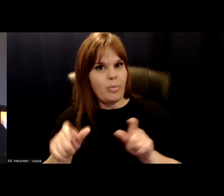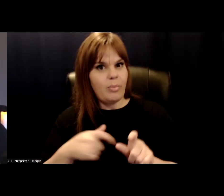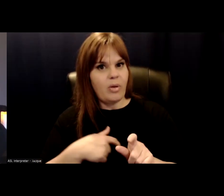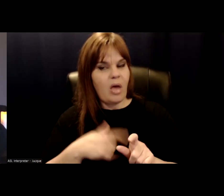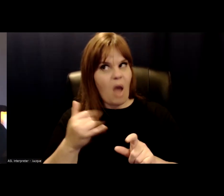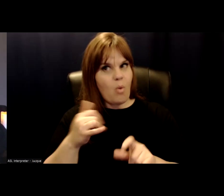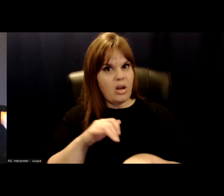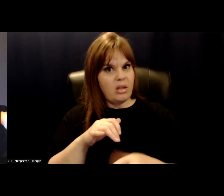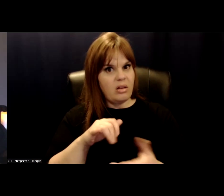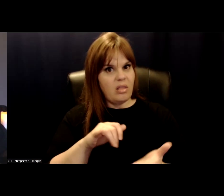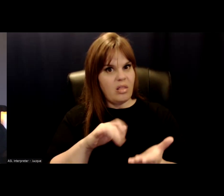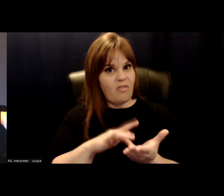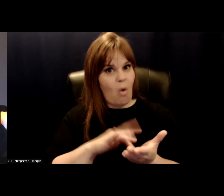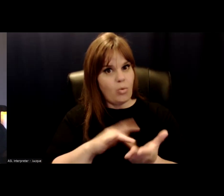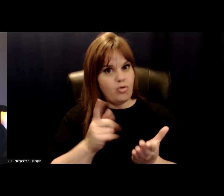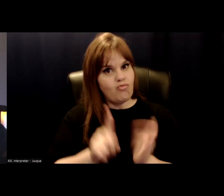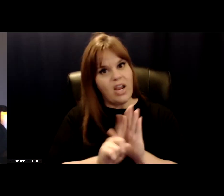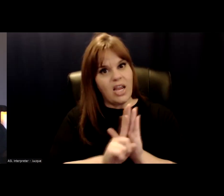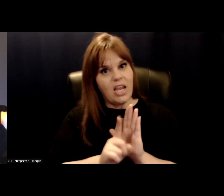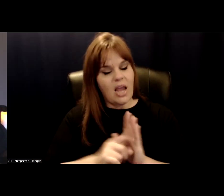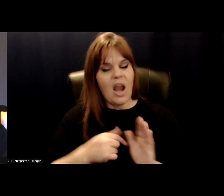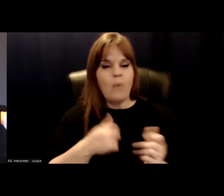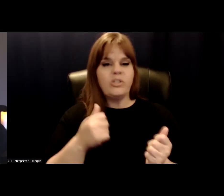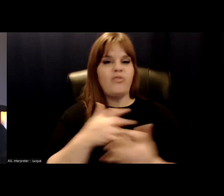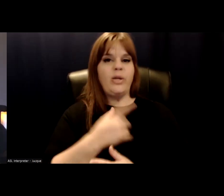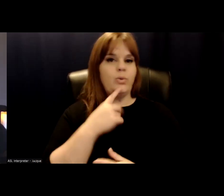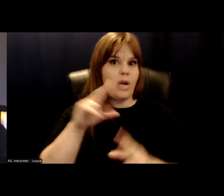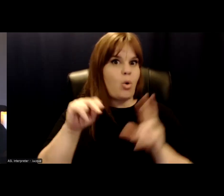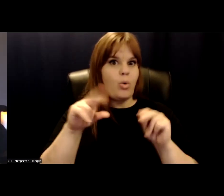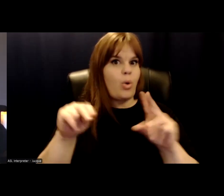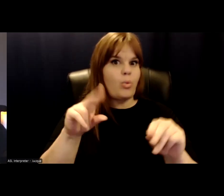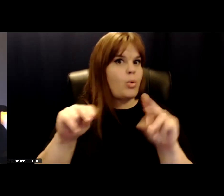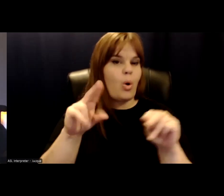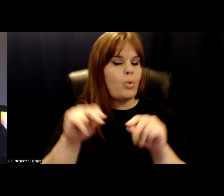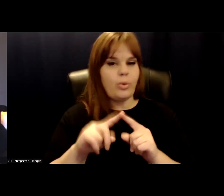to anything. All that time, chasing,